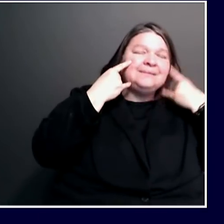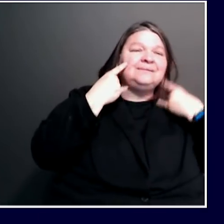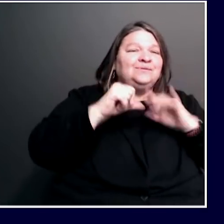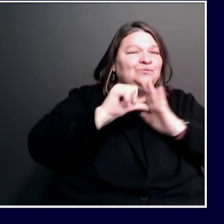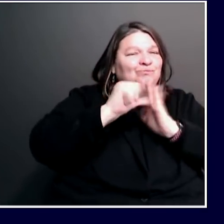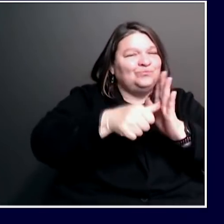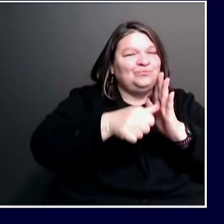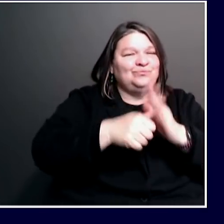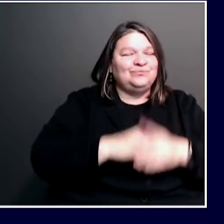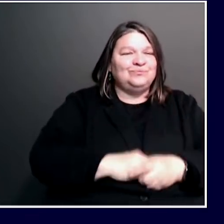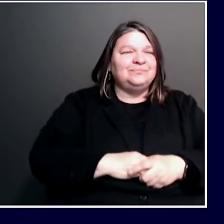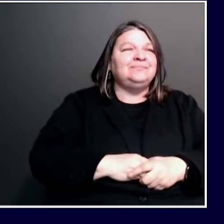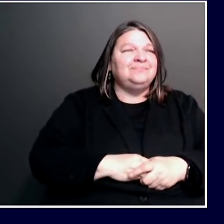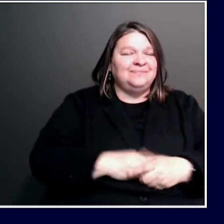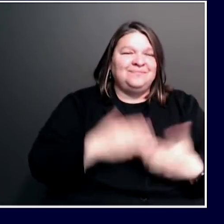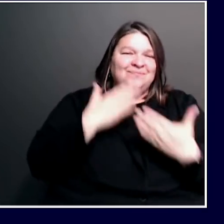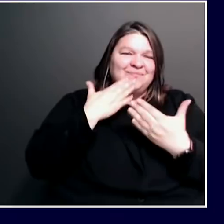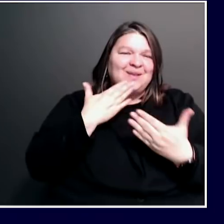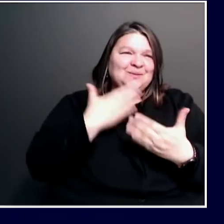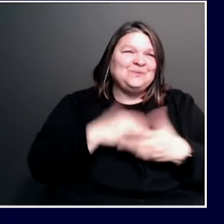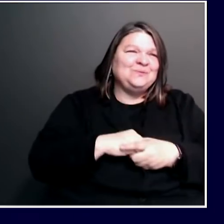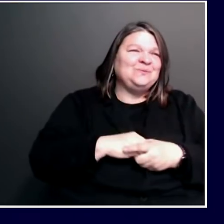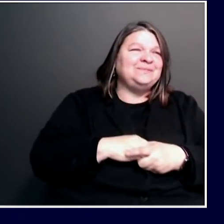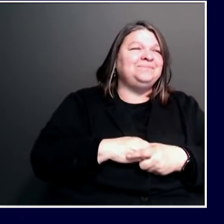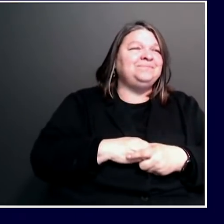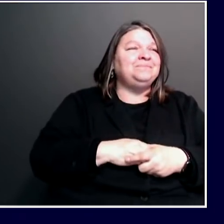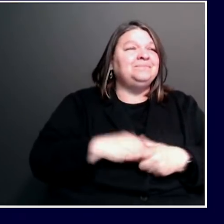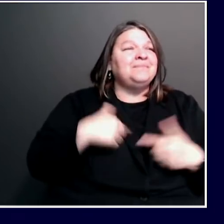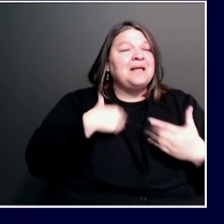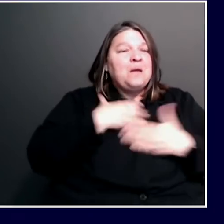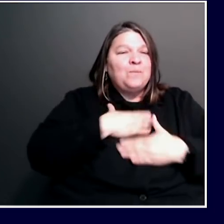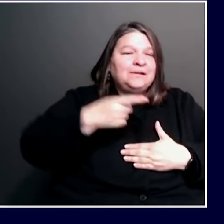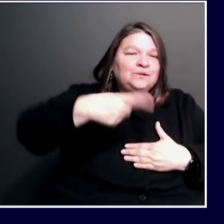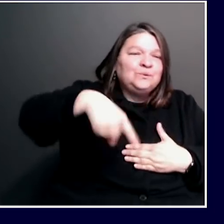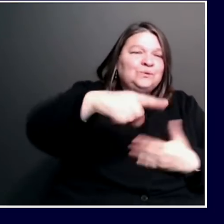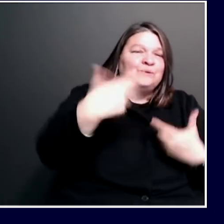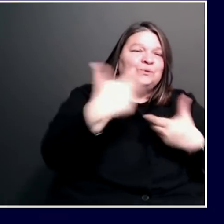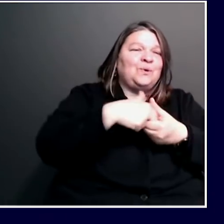your afternoon. We appreciate everyone joining us. As always, please be kind,